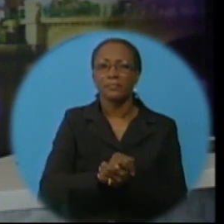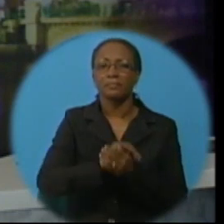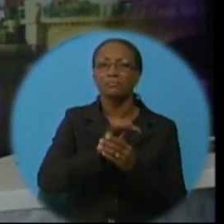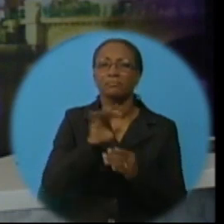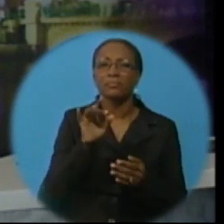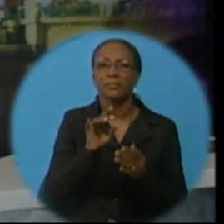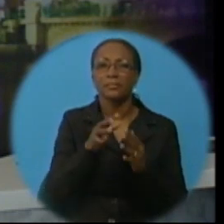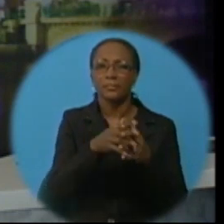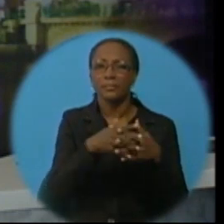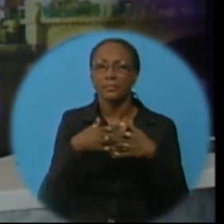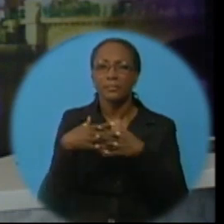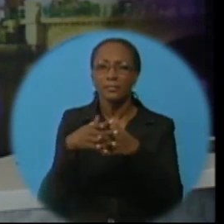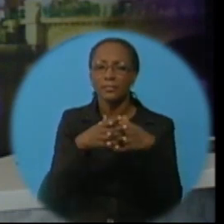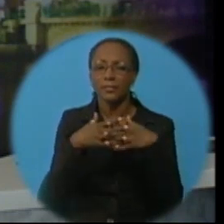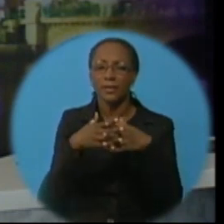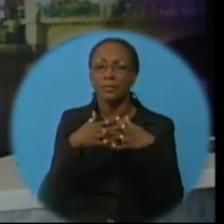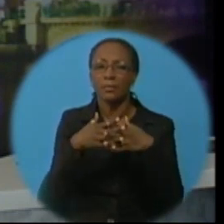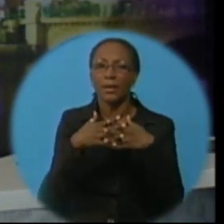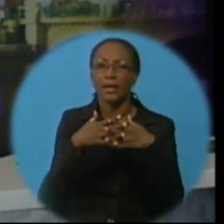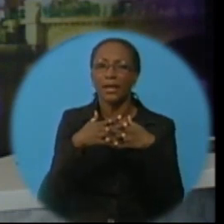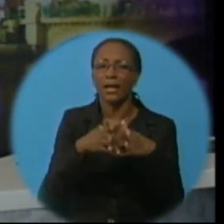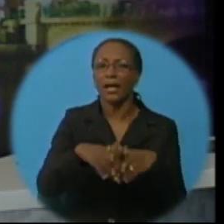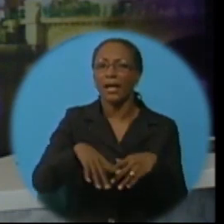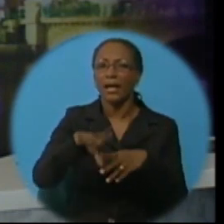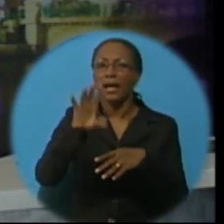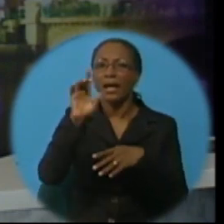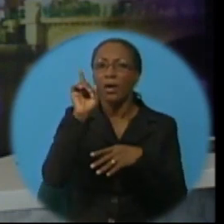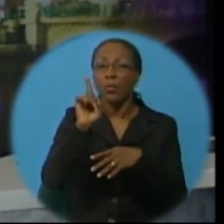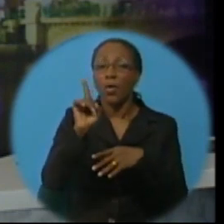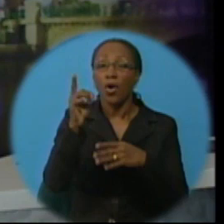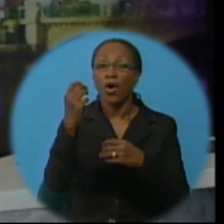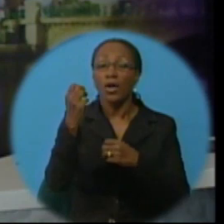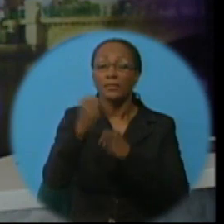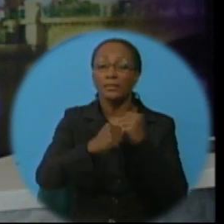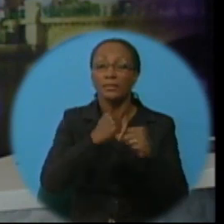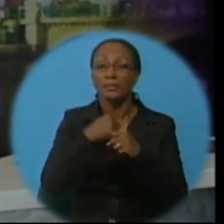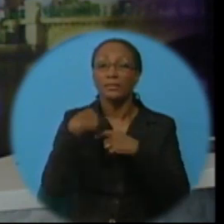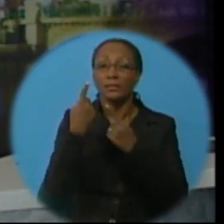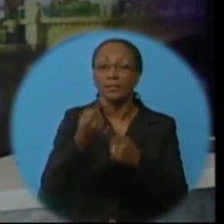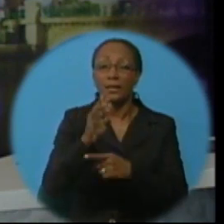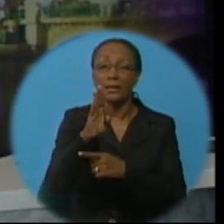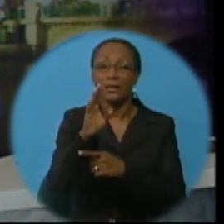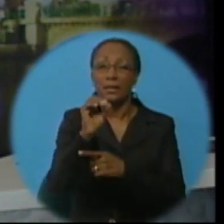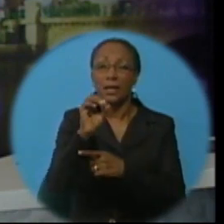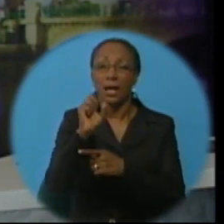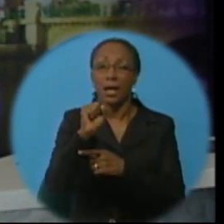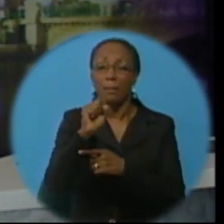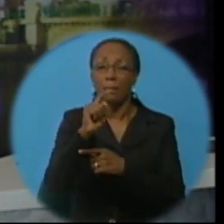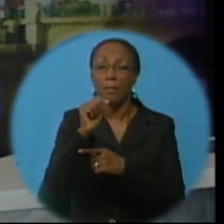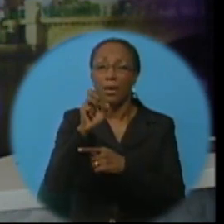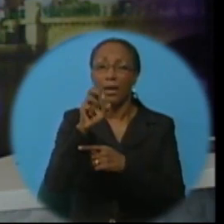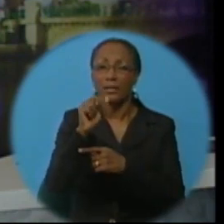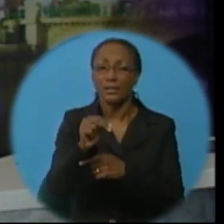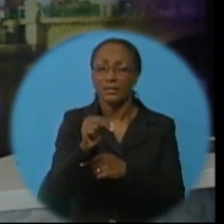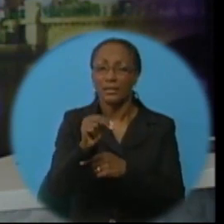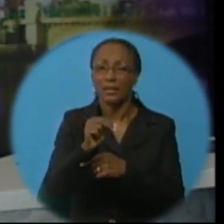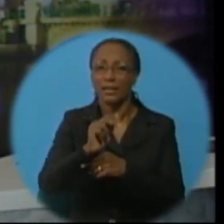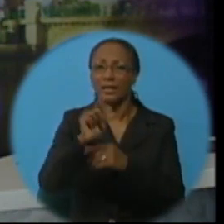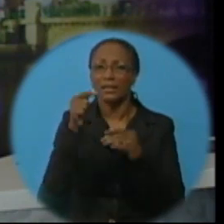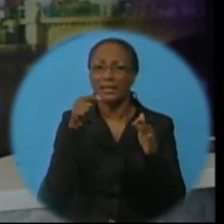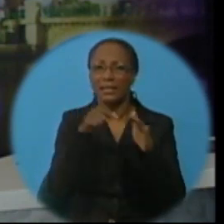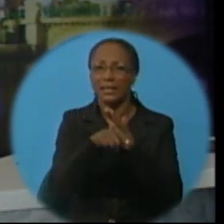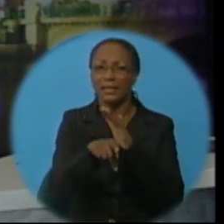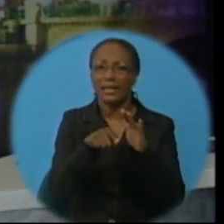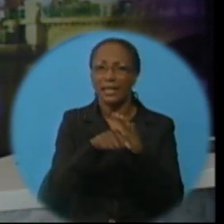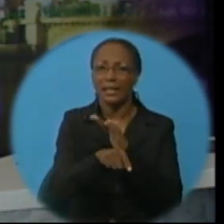marked one year since the tragic bombings during last year's marathon, officials there were given another scare. The 2014 event set